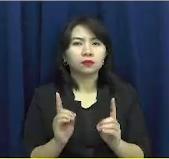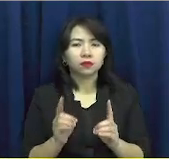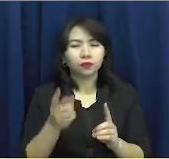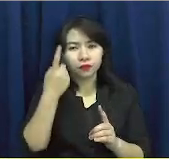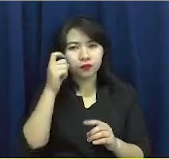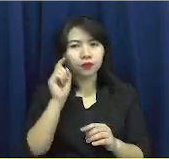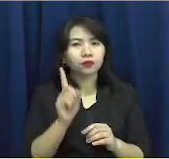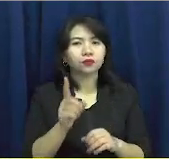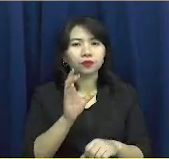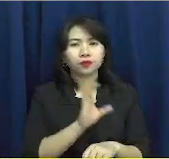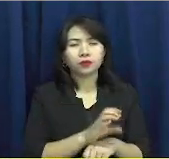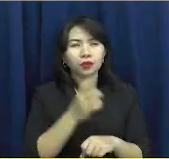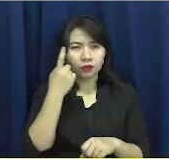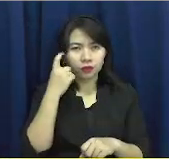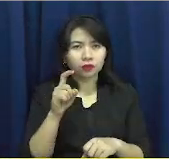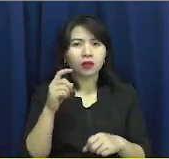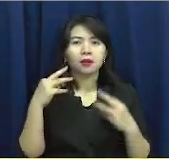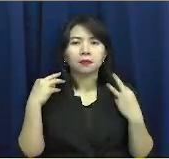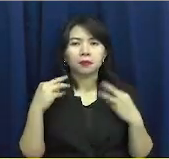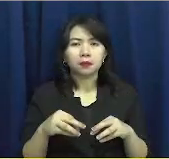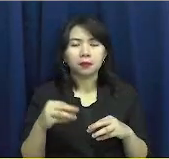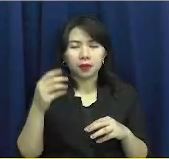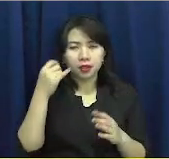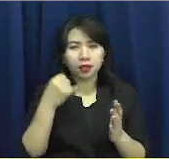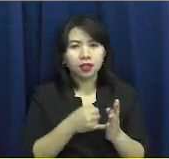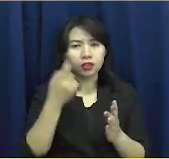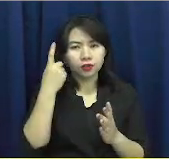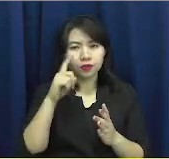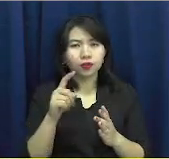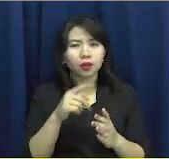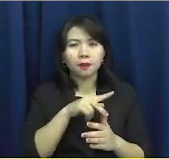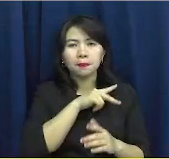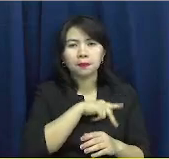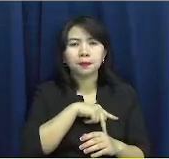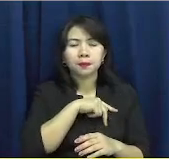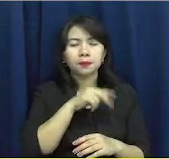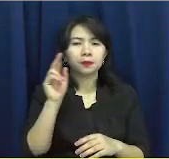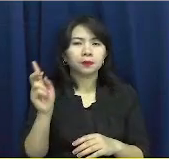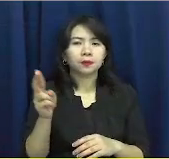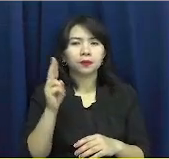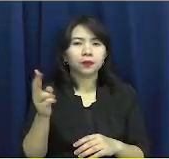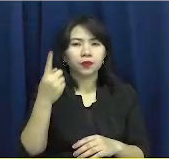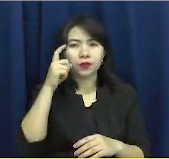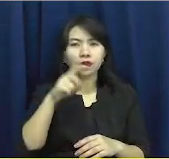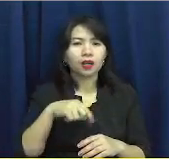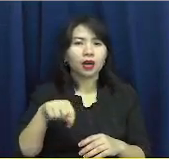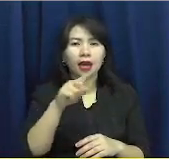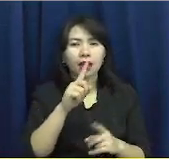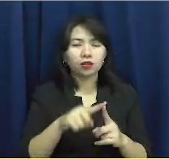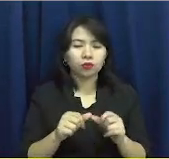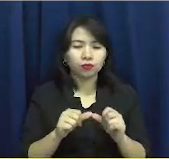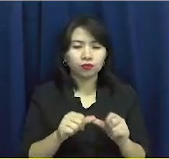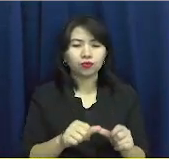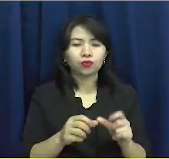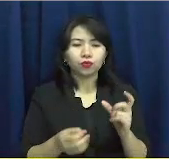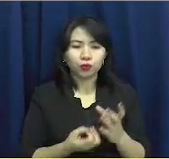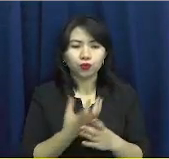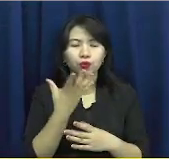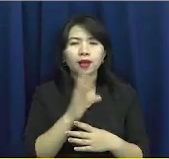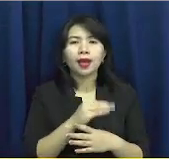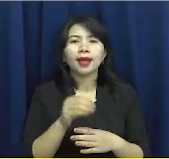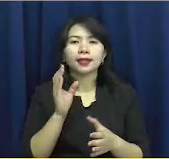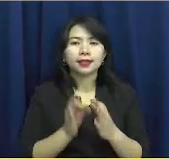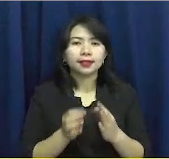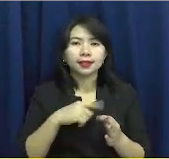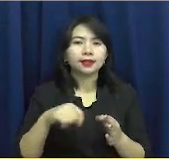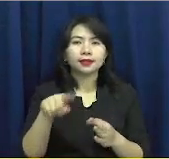church, it's for the member, it's for personal use natin para tayo ay mag-mature, sa pag nag-mature tayo sa